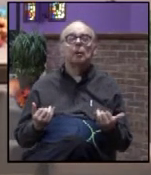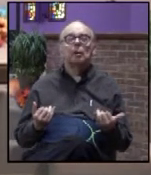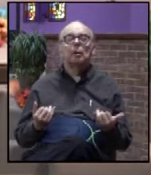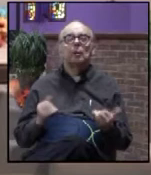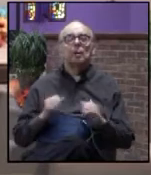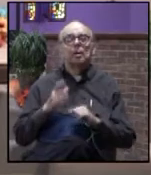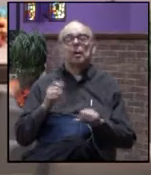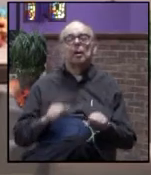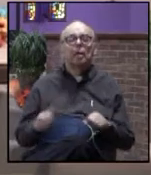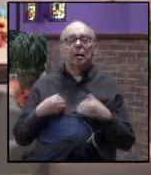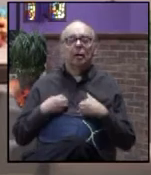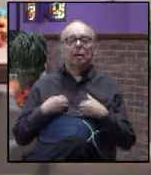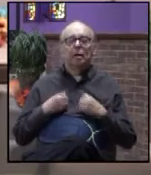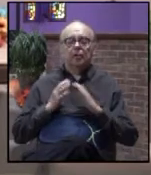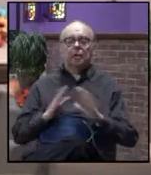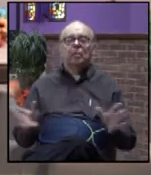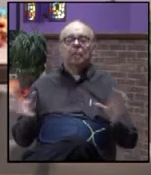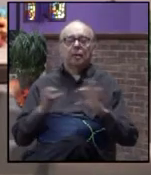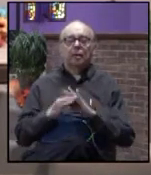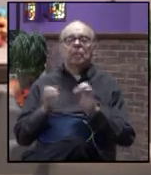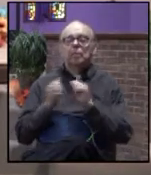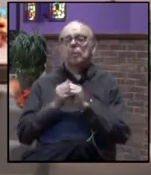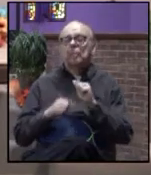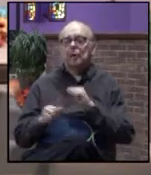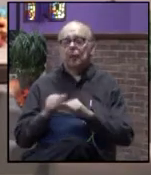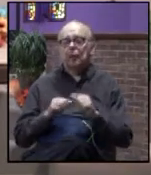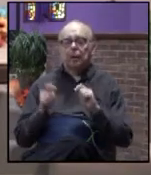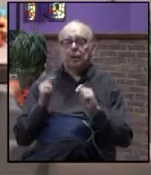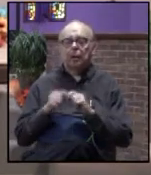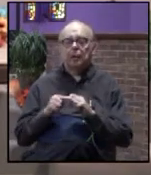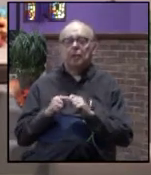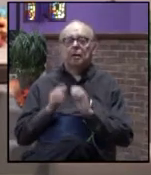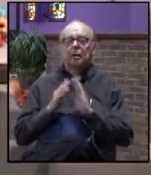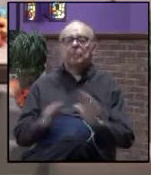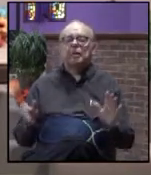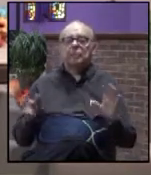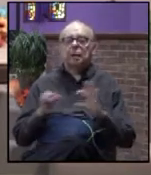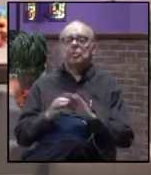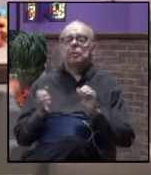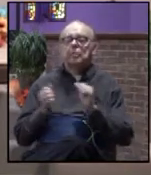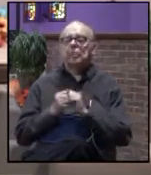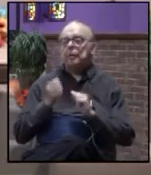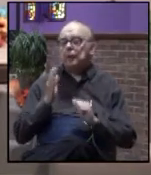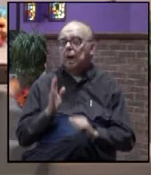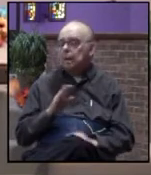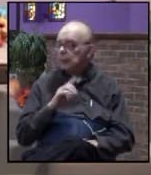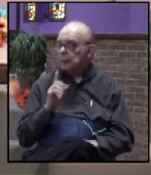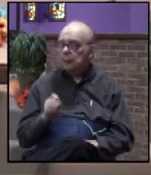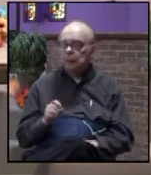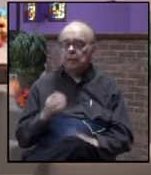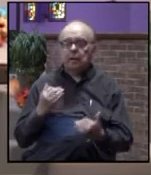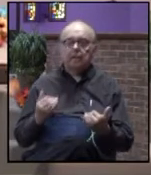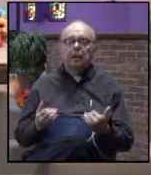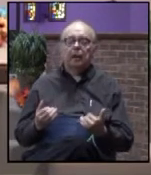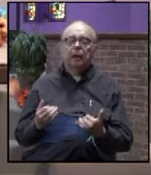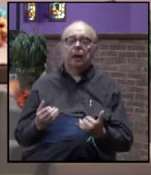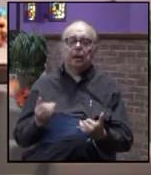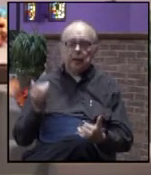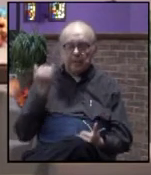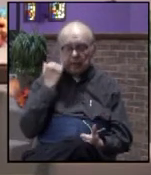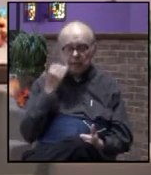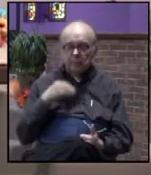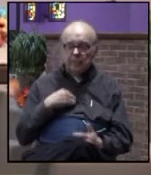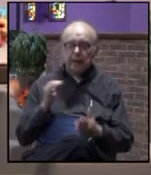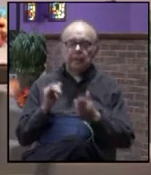How can you have peace and unity with each other until you get peace and unity with God? And right now, if you don't have